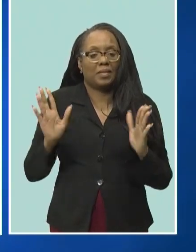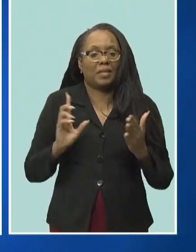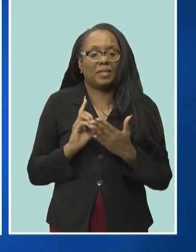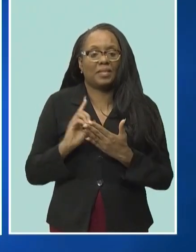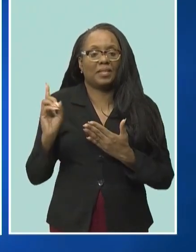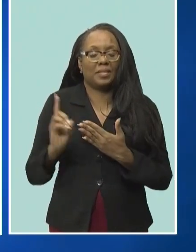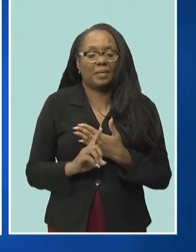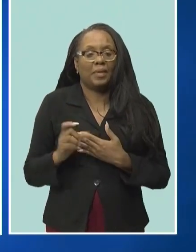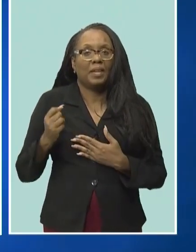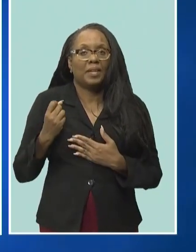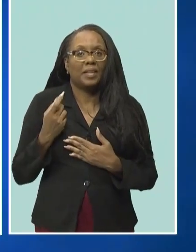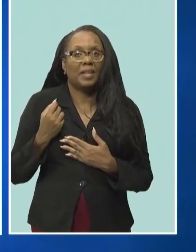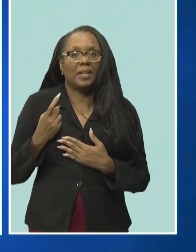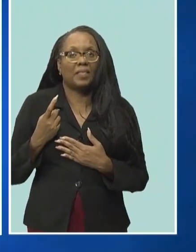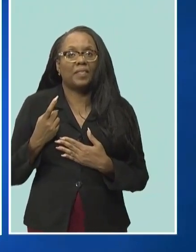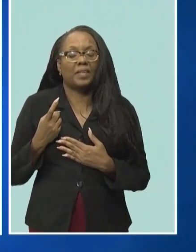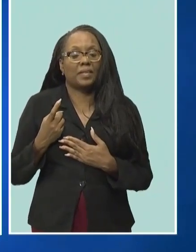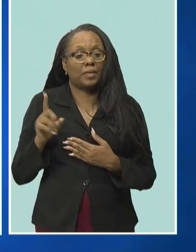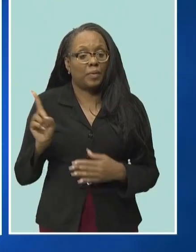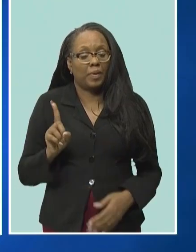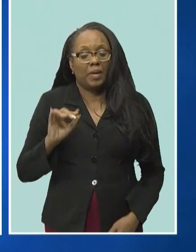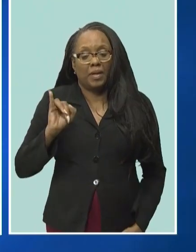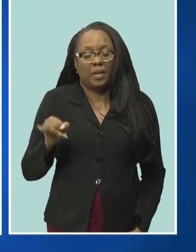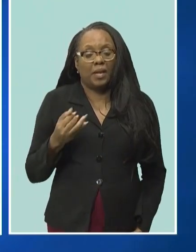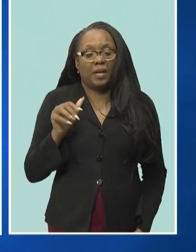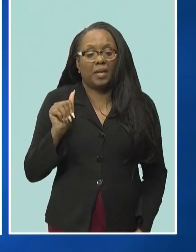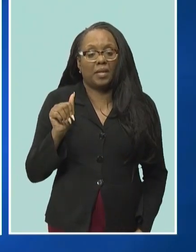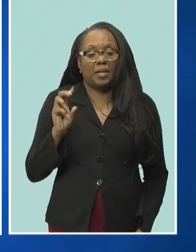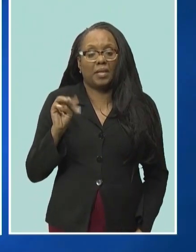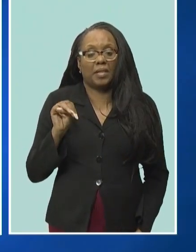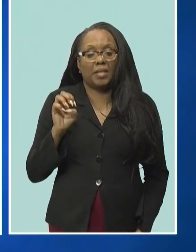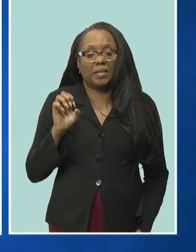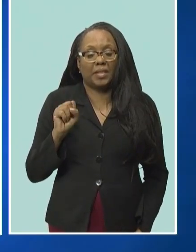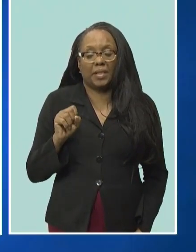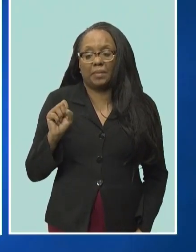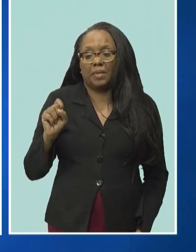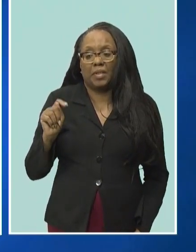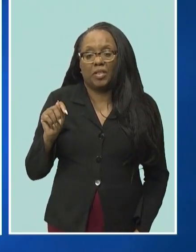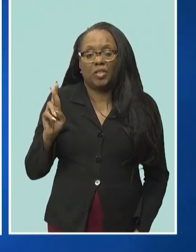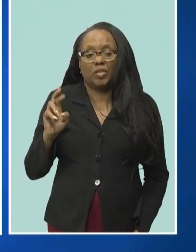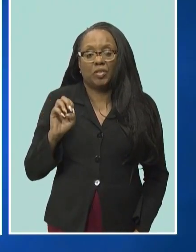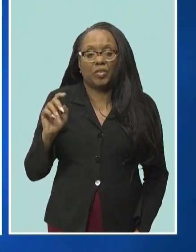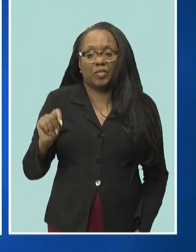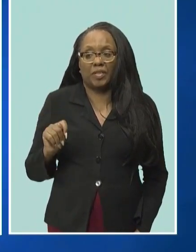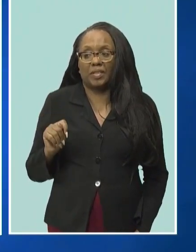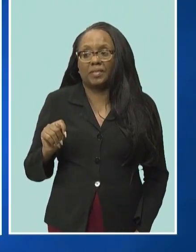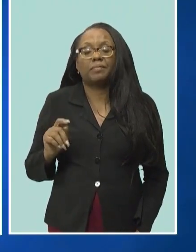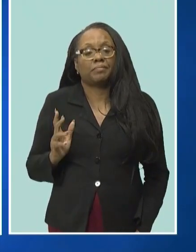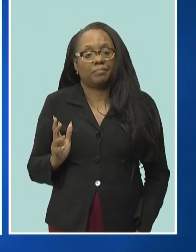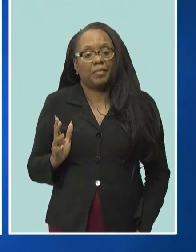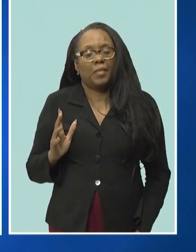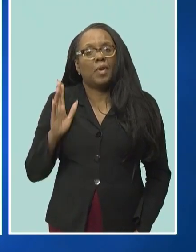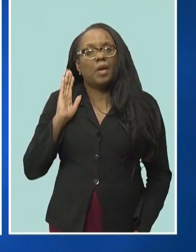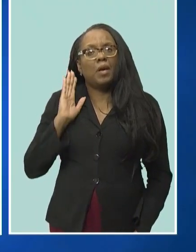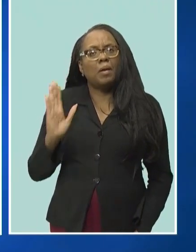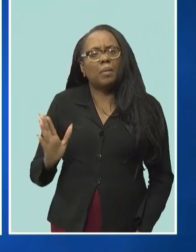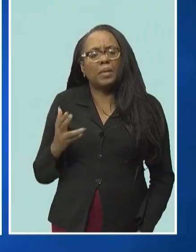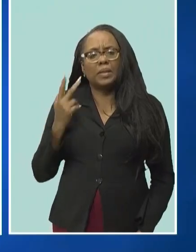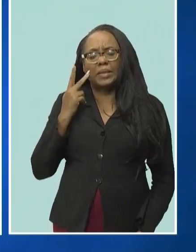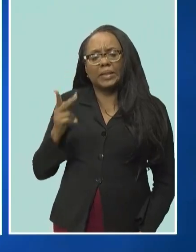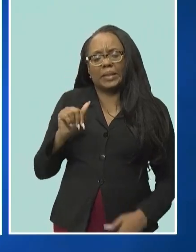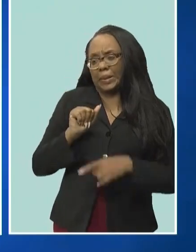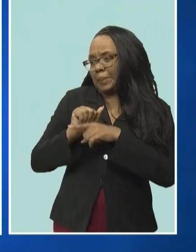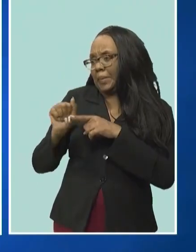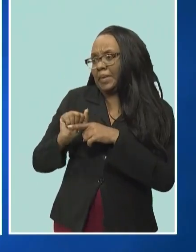the 11th at 6 p.m. We witnessed the chorale's grand rehearsal session. Chair of the